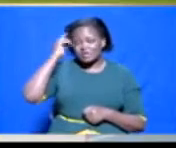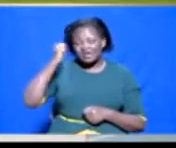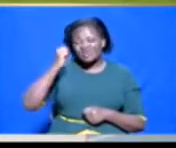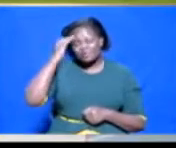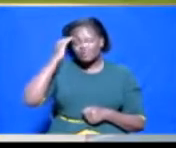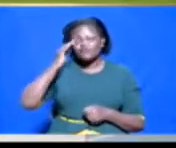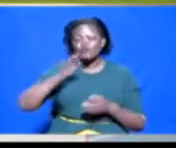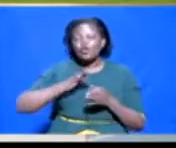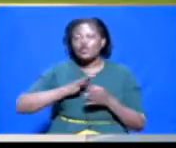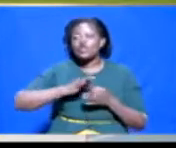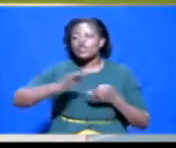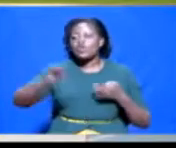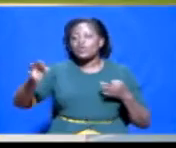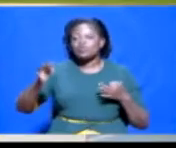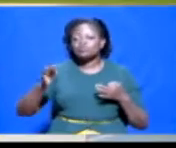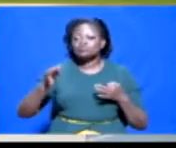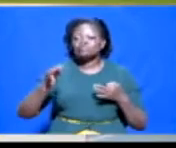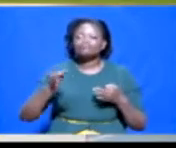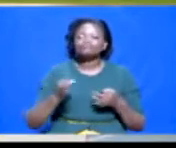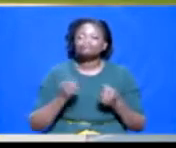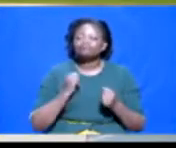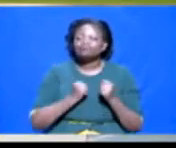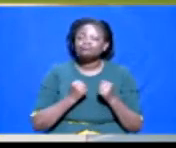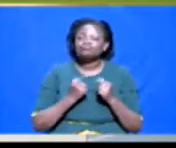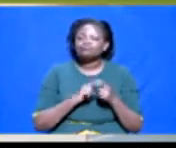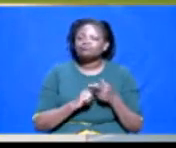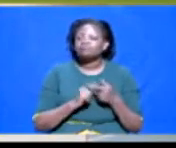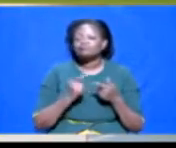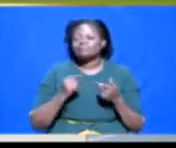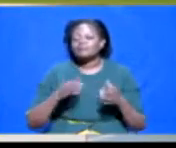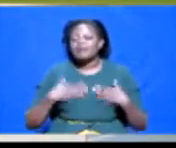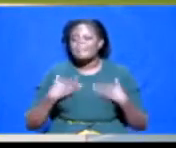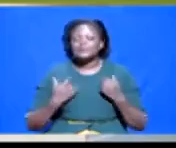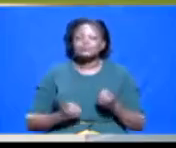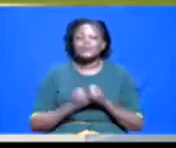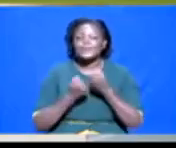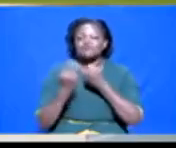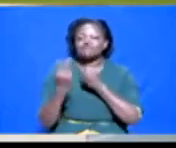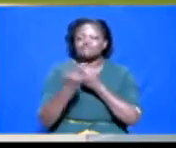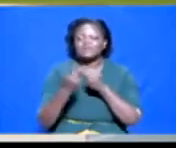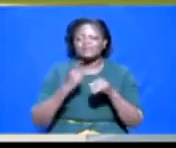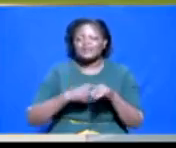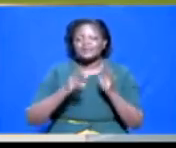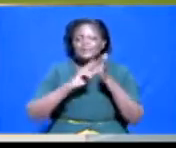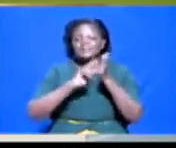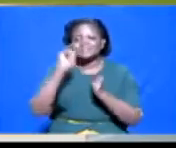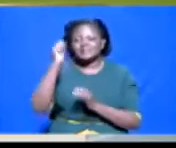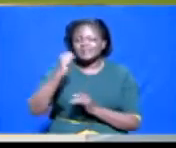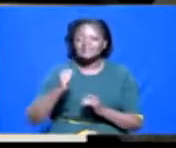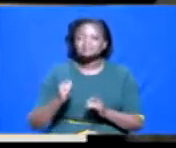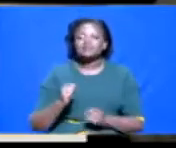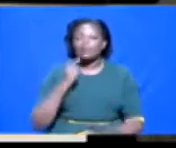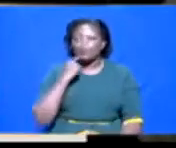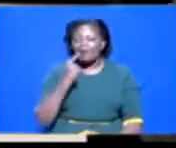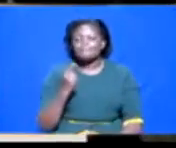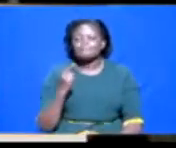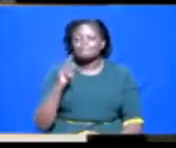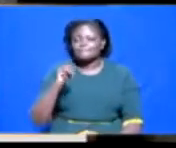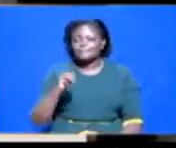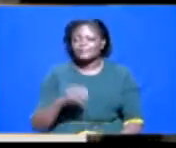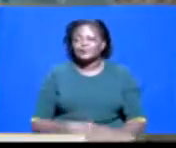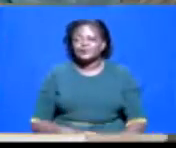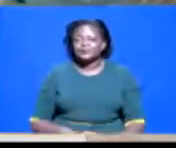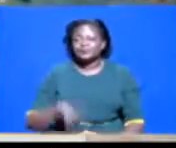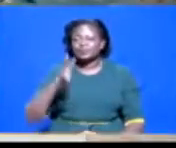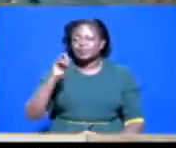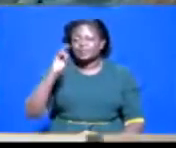to be involved with Mark Otieno and also Ferdinand as they represent Kenya in the 100 meters. The 2020